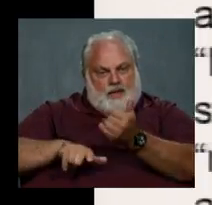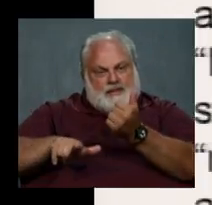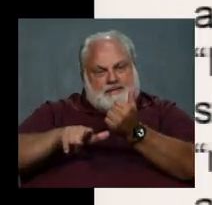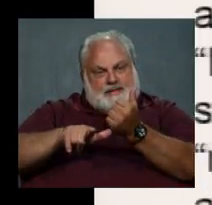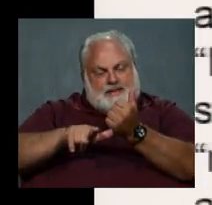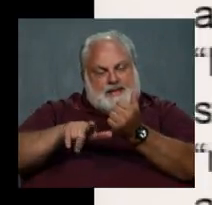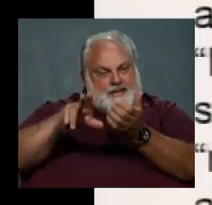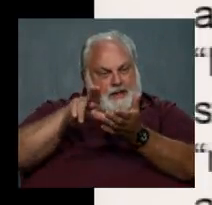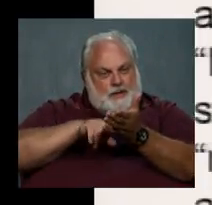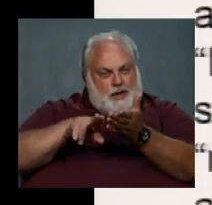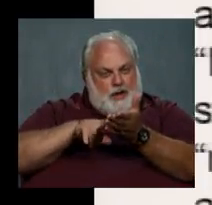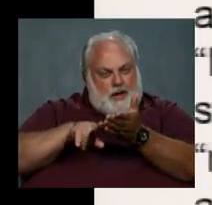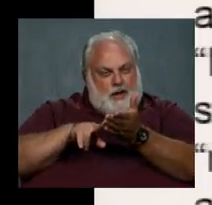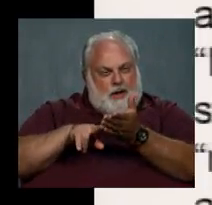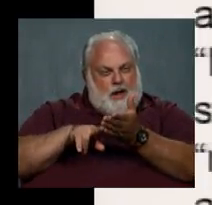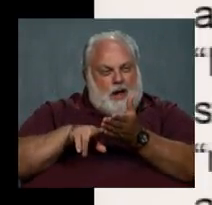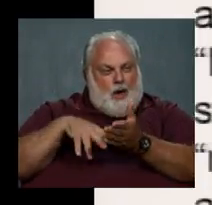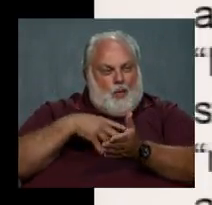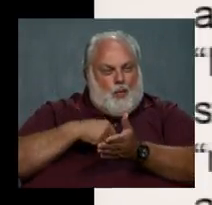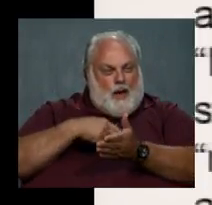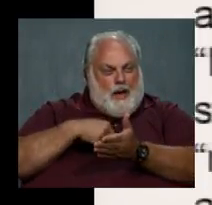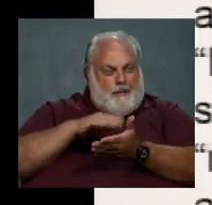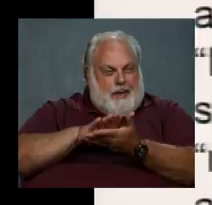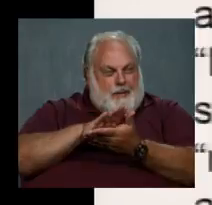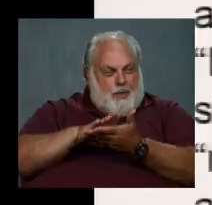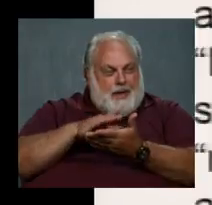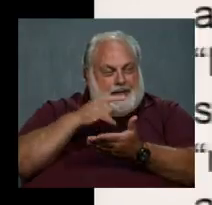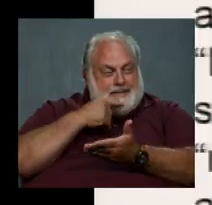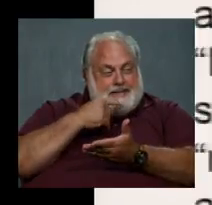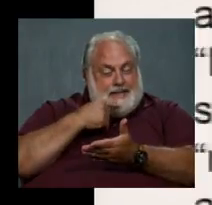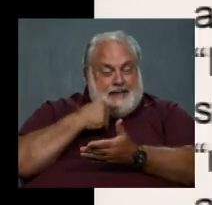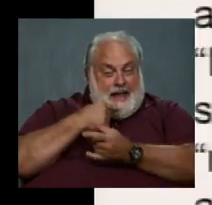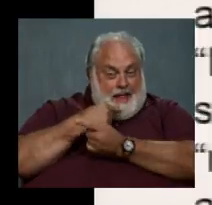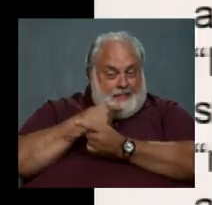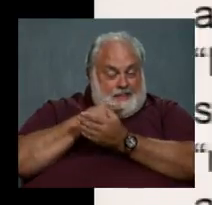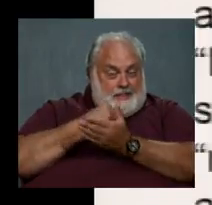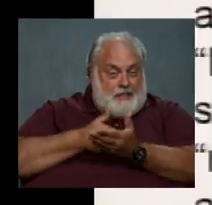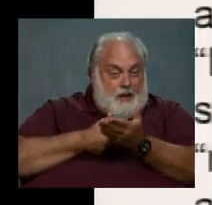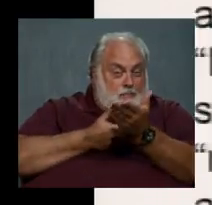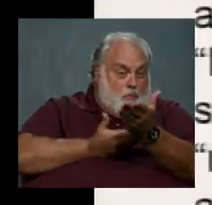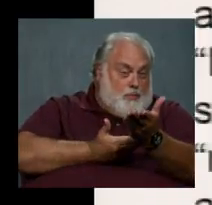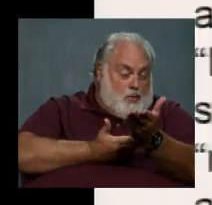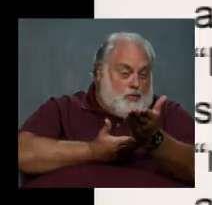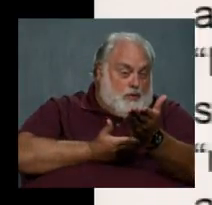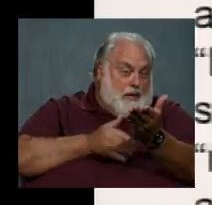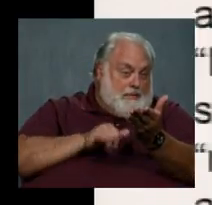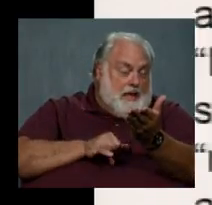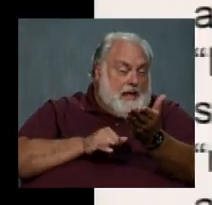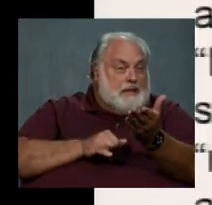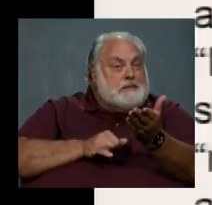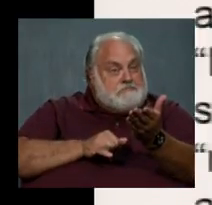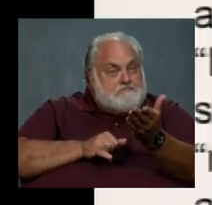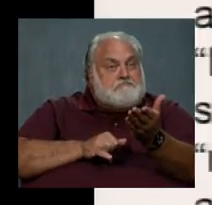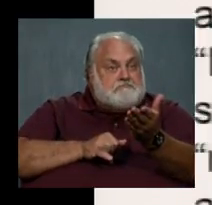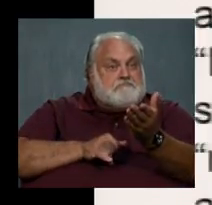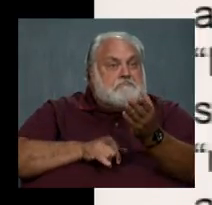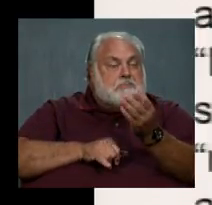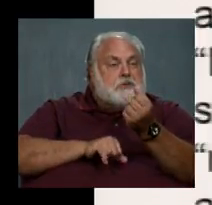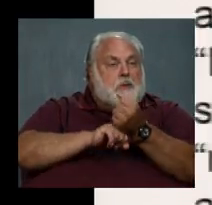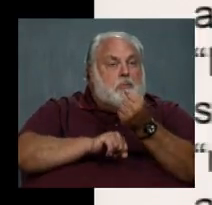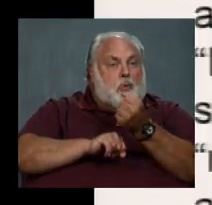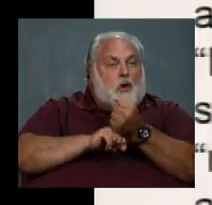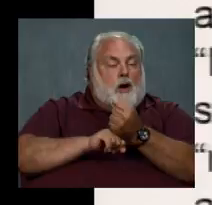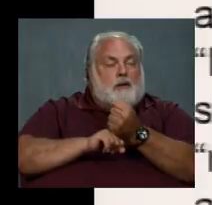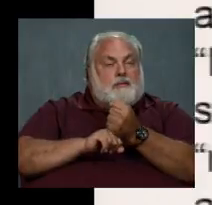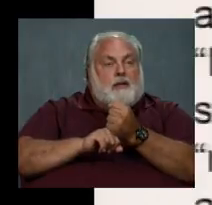for Civil Works in a white paper, and they said, look, they've proposed a proposal that is advantageous to both hydropower